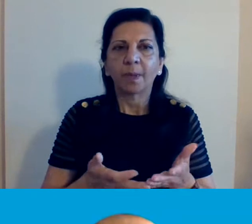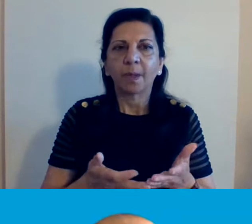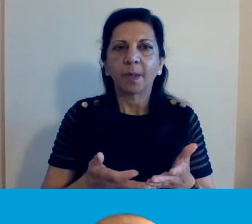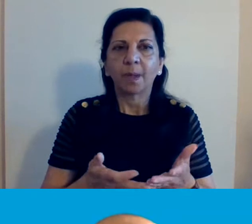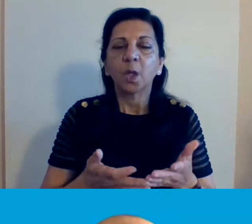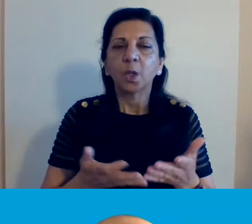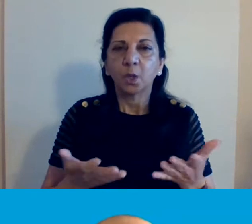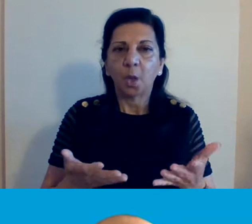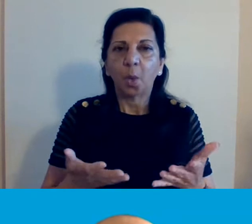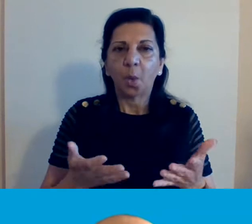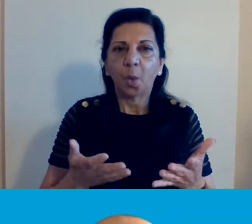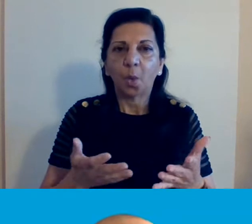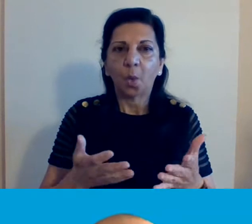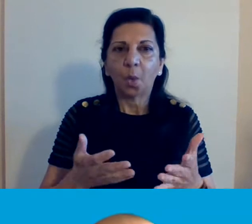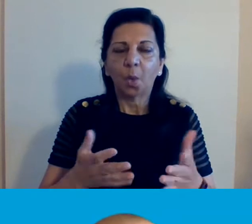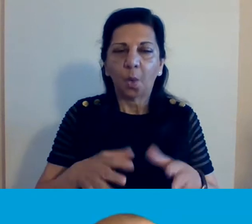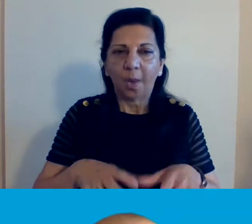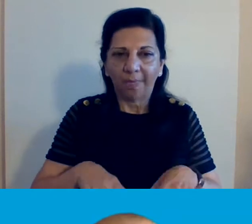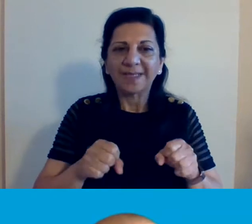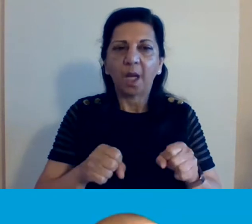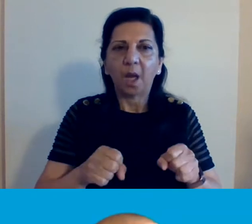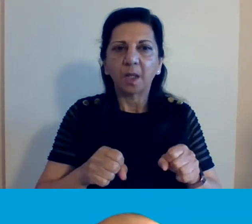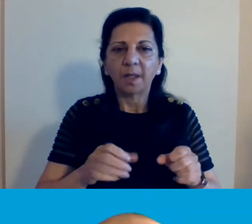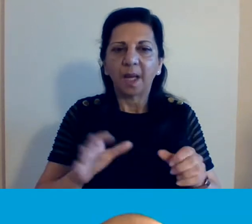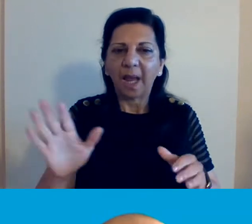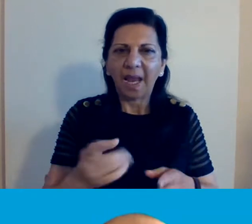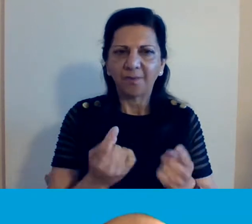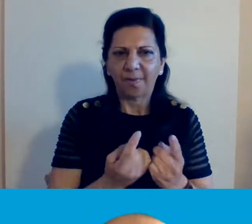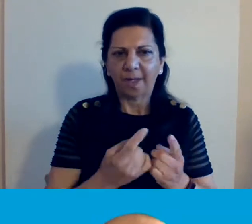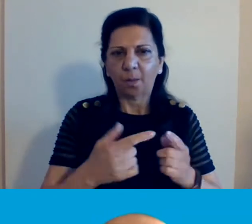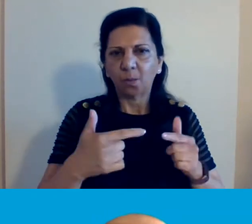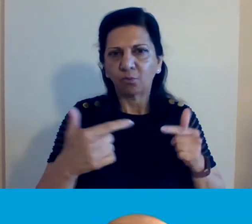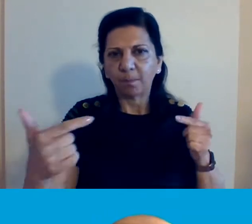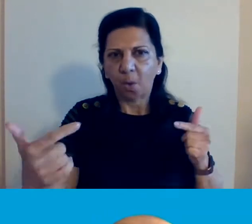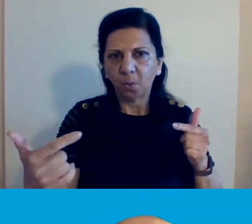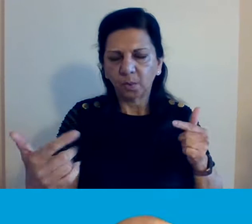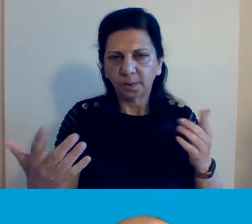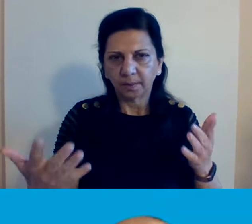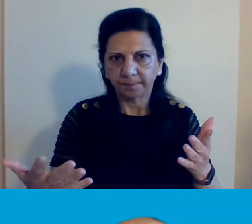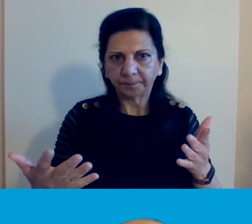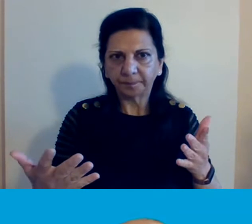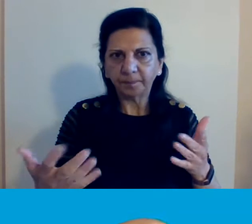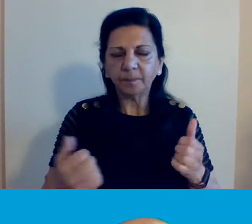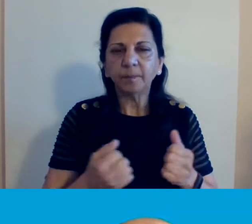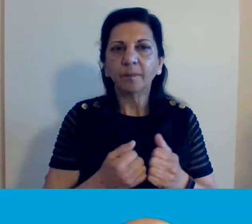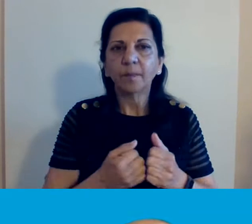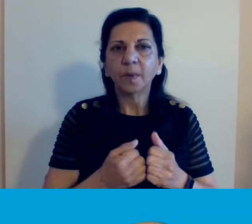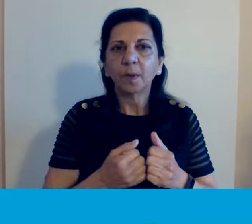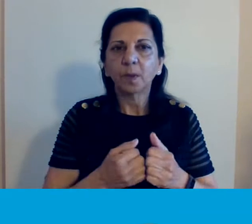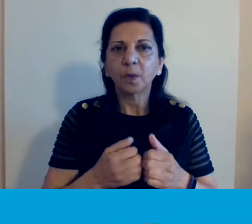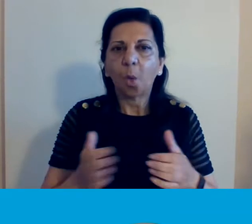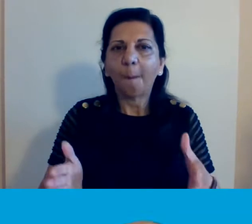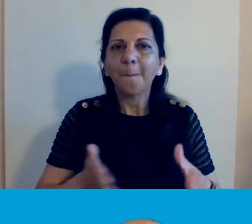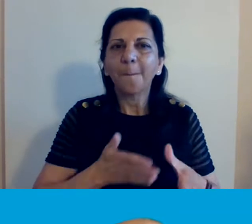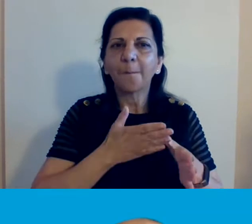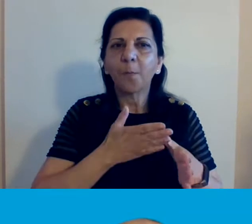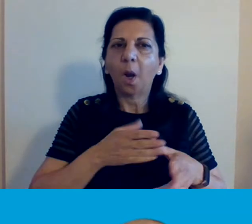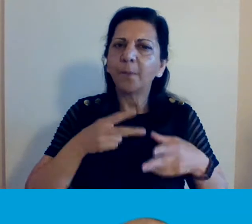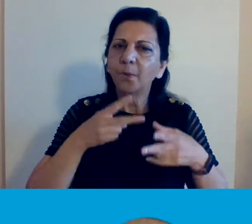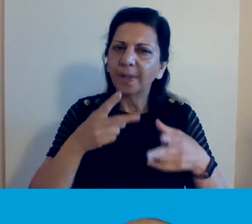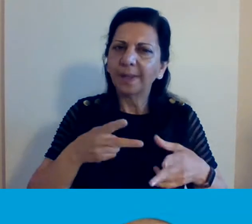remote initially. We are working very closely with the practices through the CCG and what's called the primary care networks, the